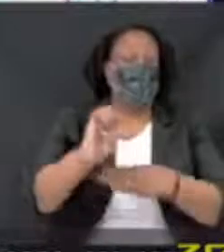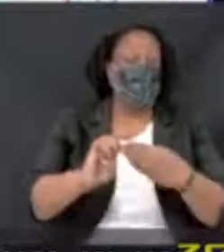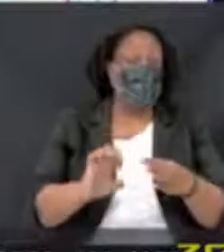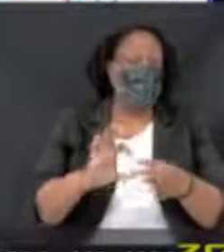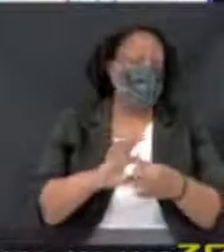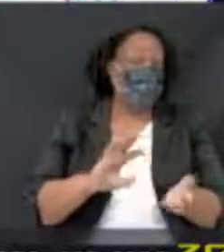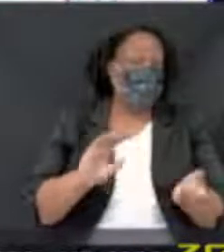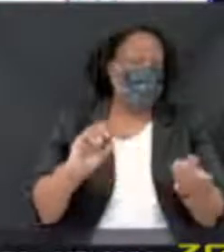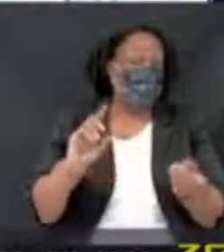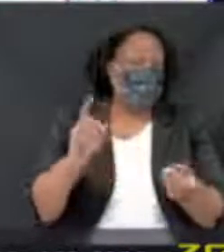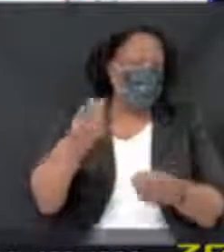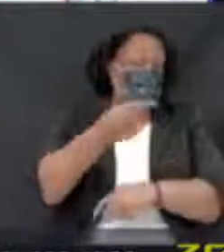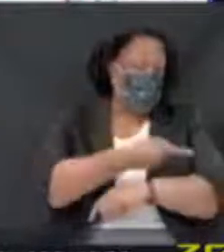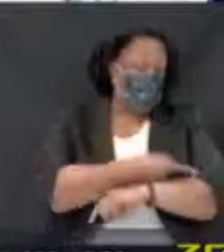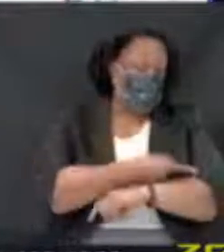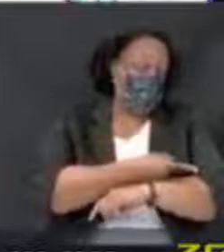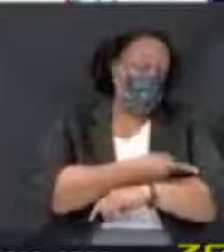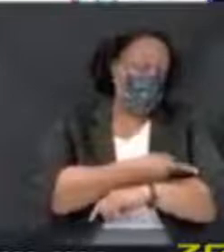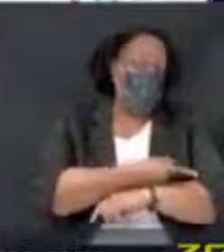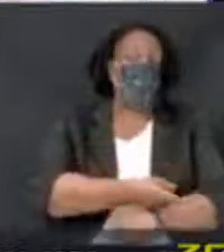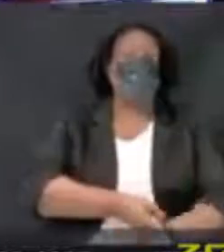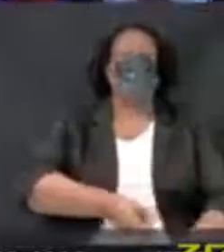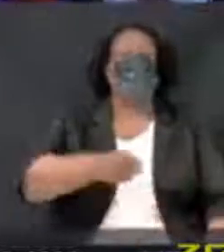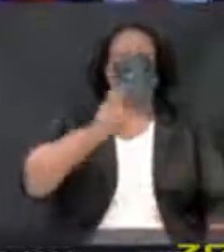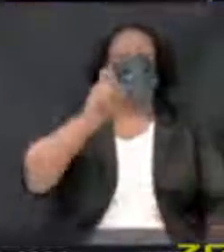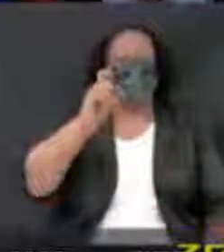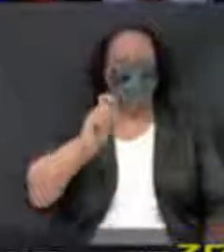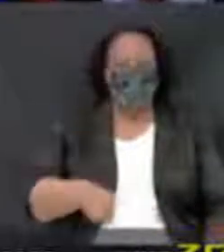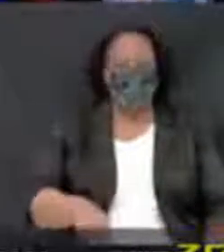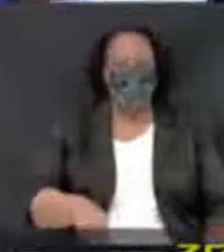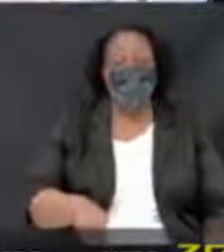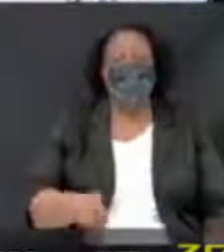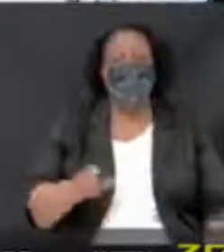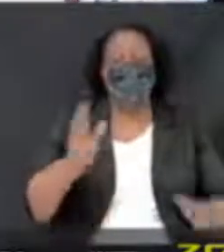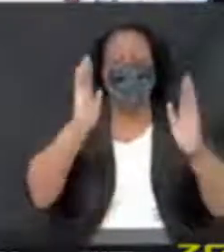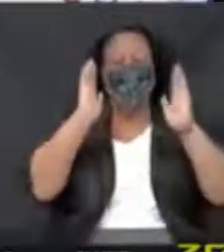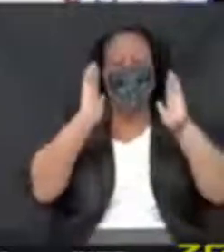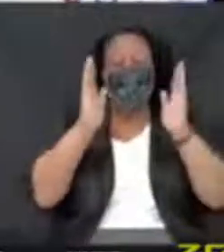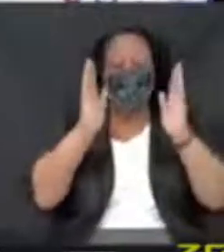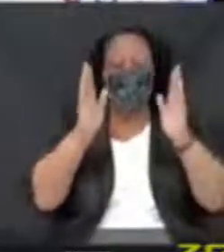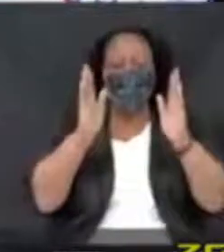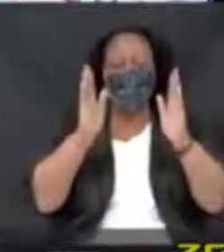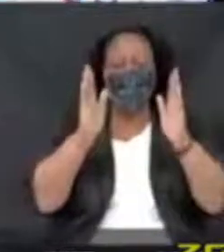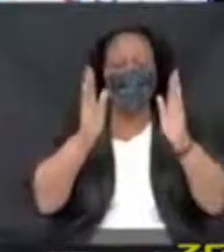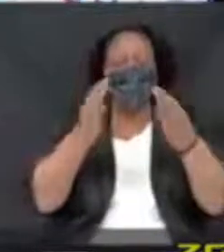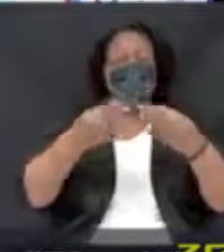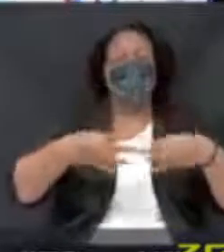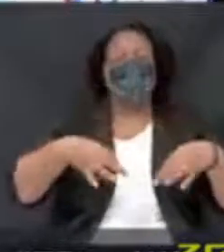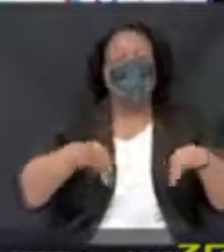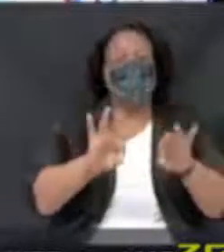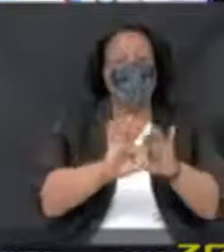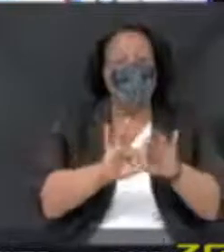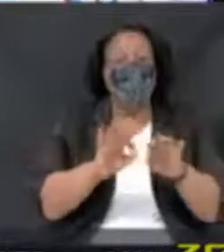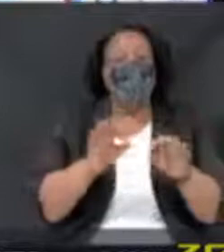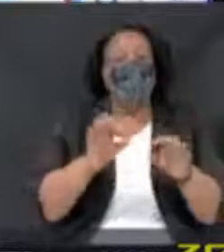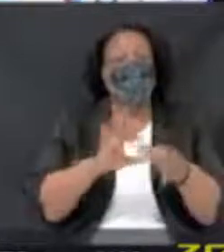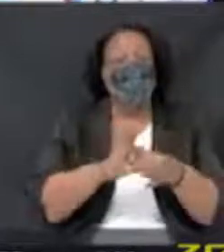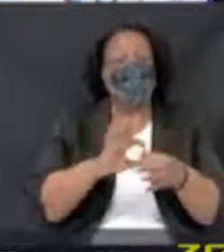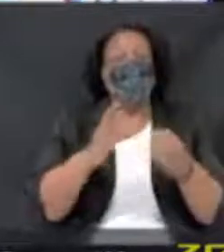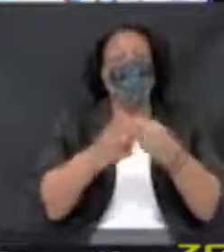we are looking about the interest of the country. and our Chief Medical